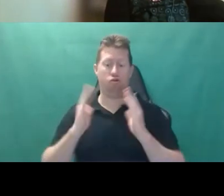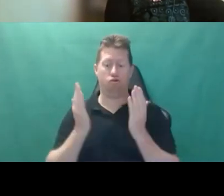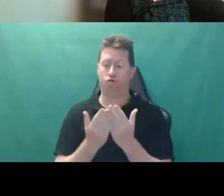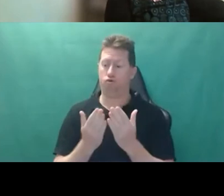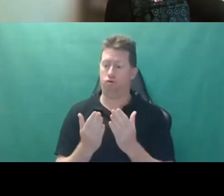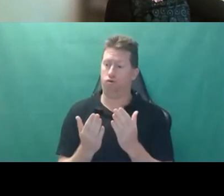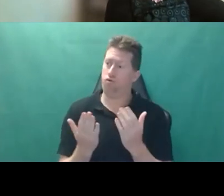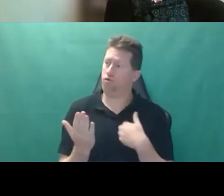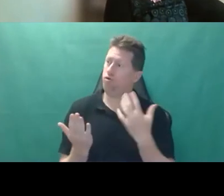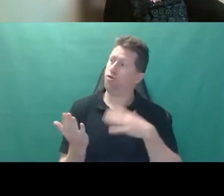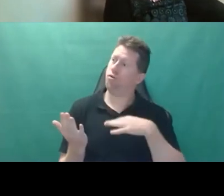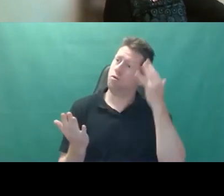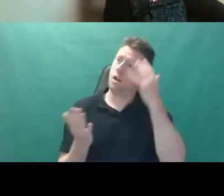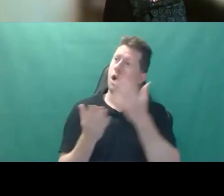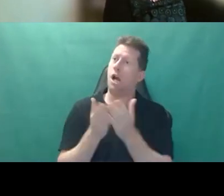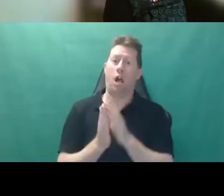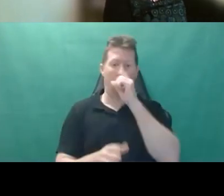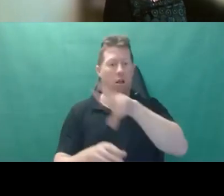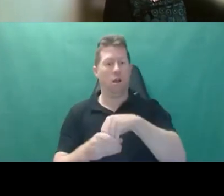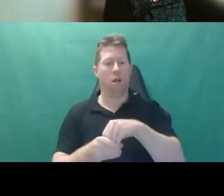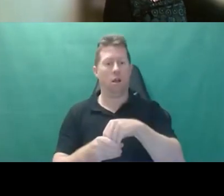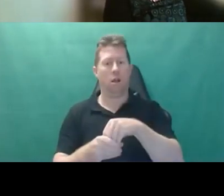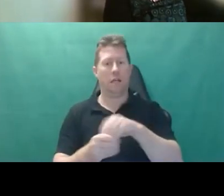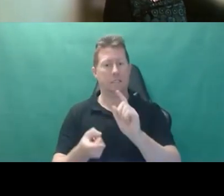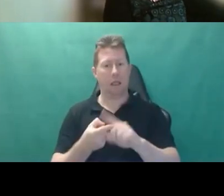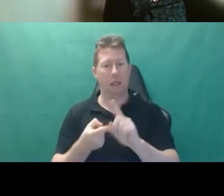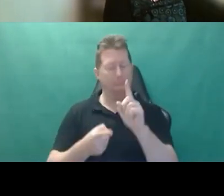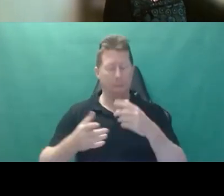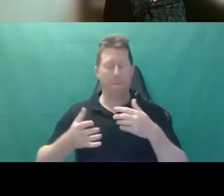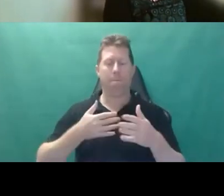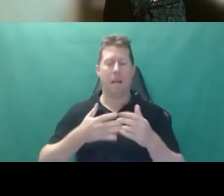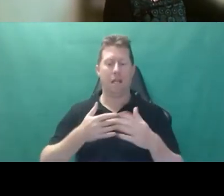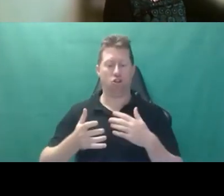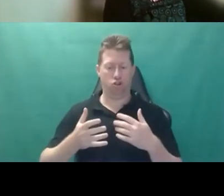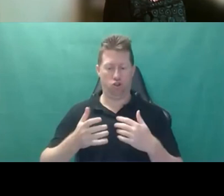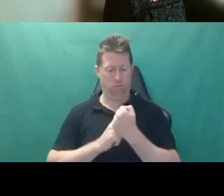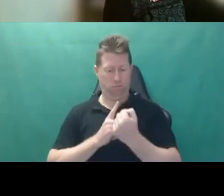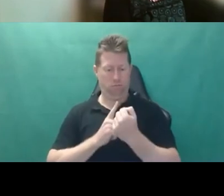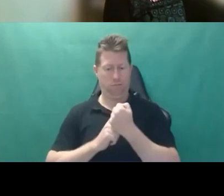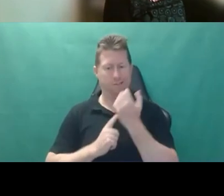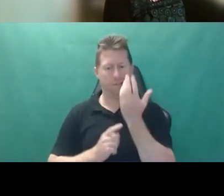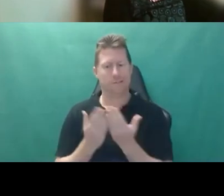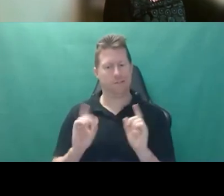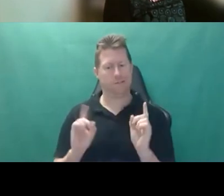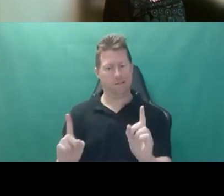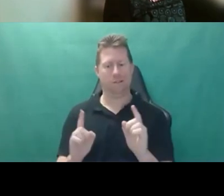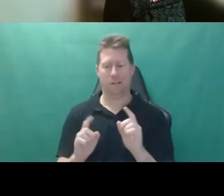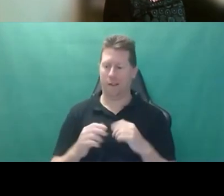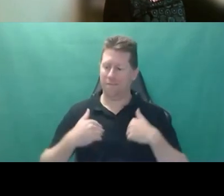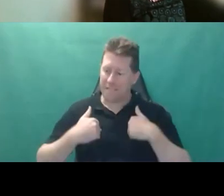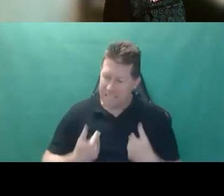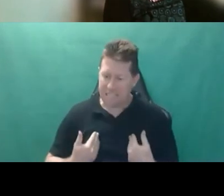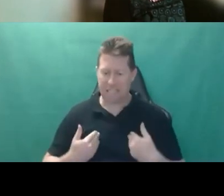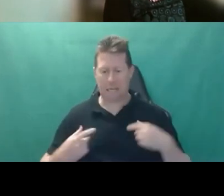can still be inclusive, um, but manage these bodily, um, impacts on a day-to-day basis, such as fatigue and pain, um,